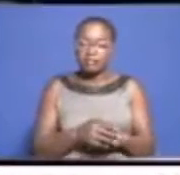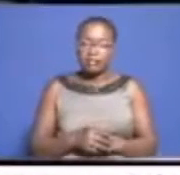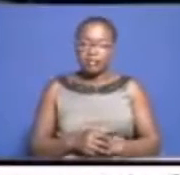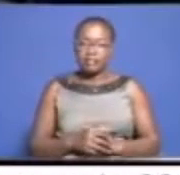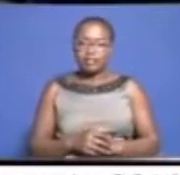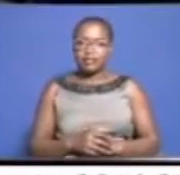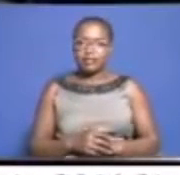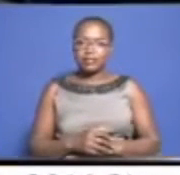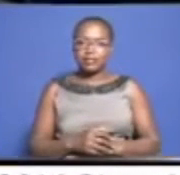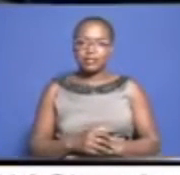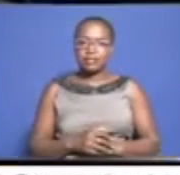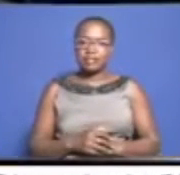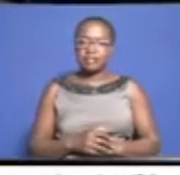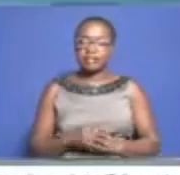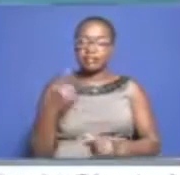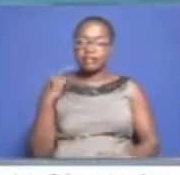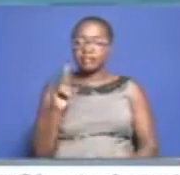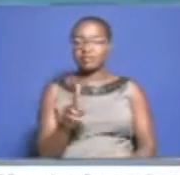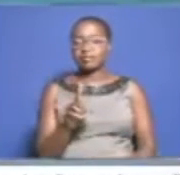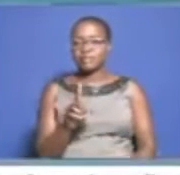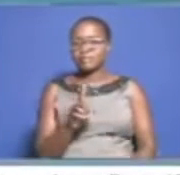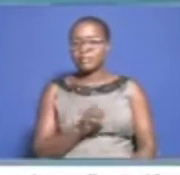I mean, well, number one,